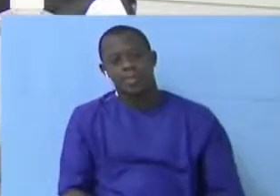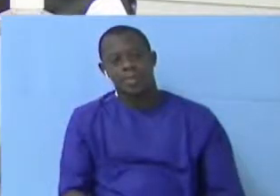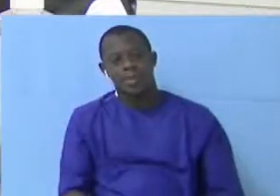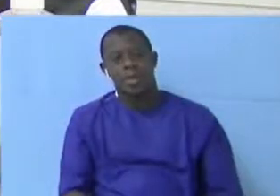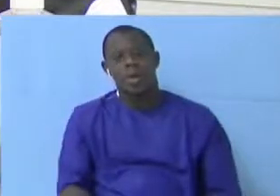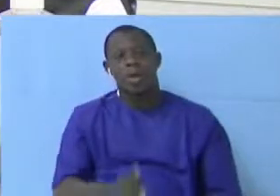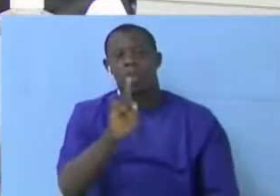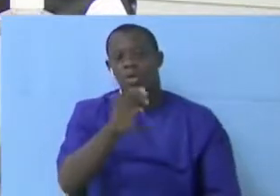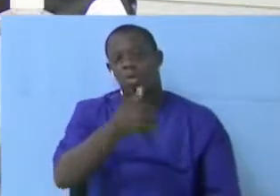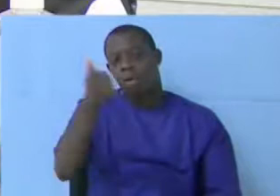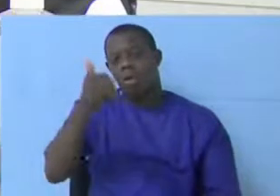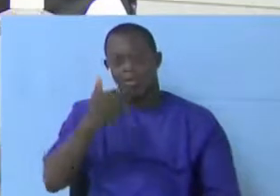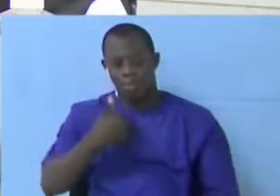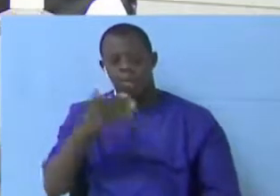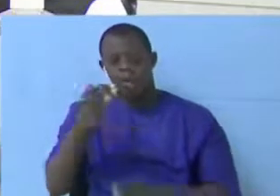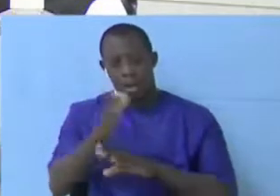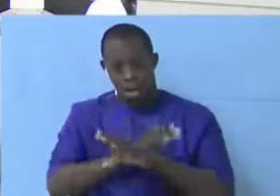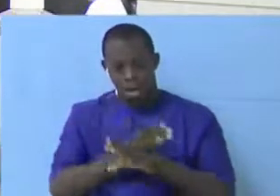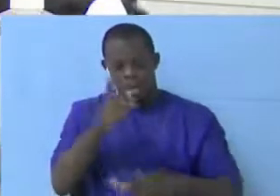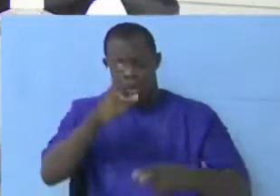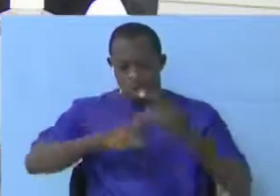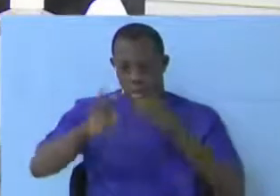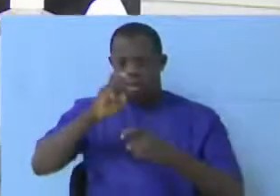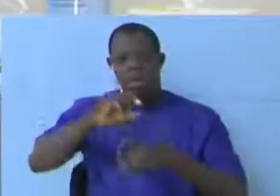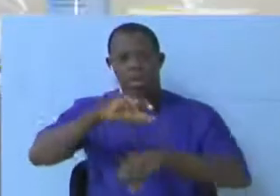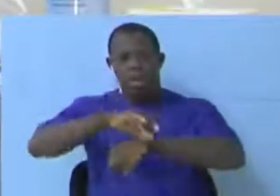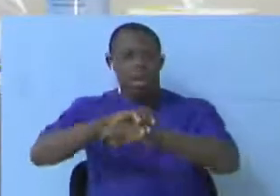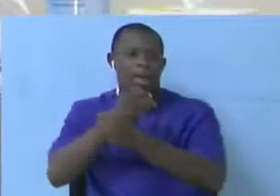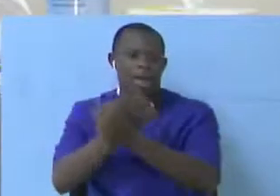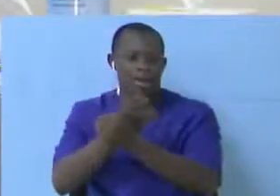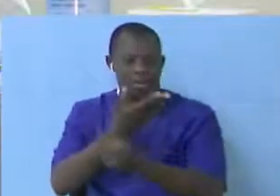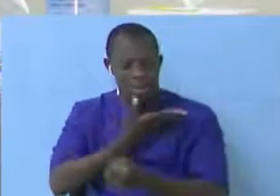other people were also arrested?